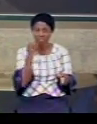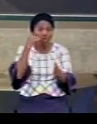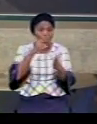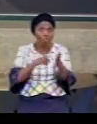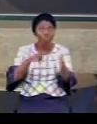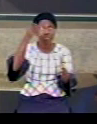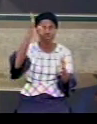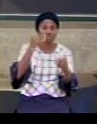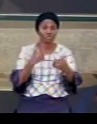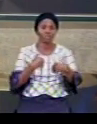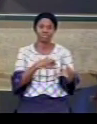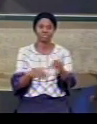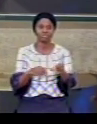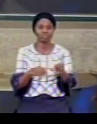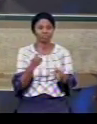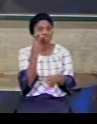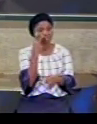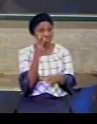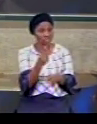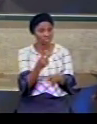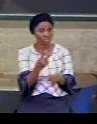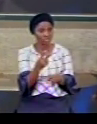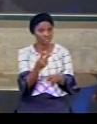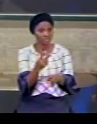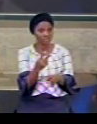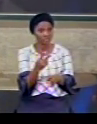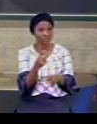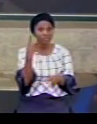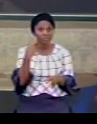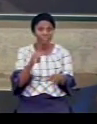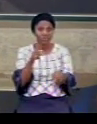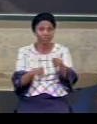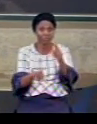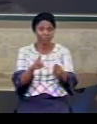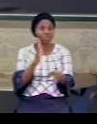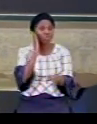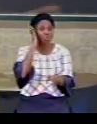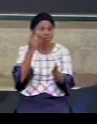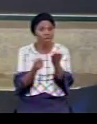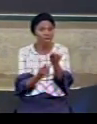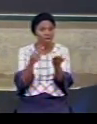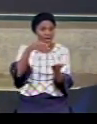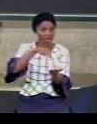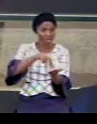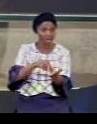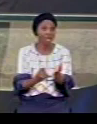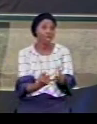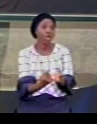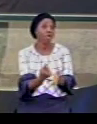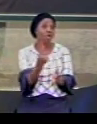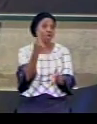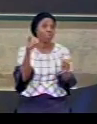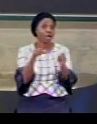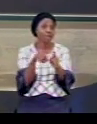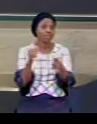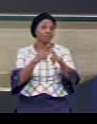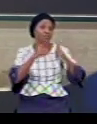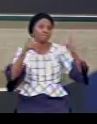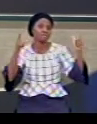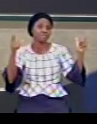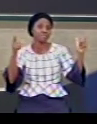done. Behold, the people shall rise up like a great